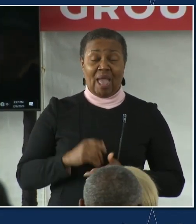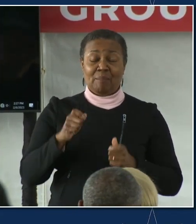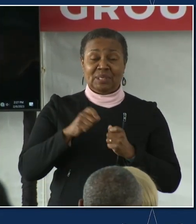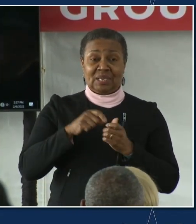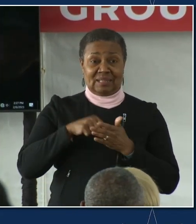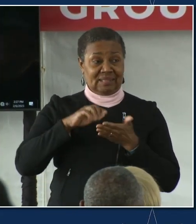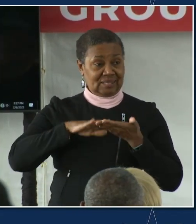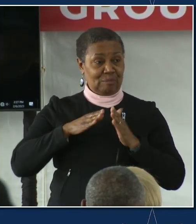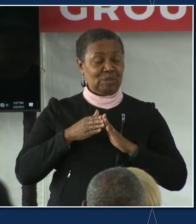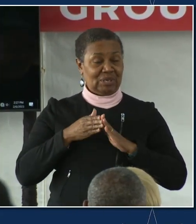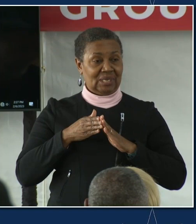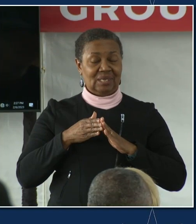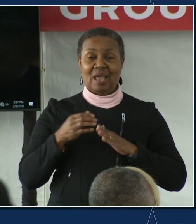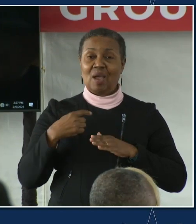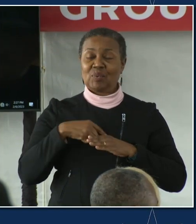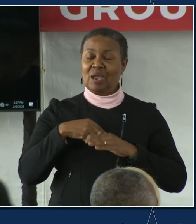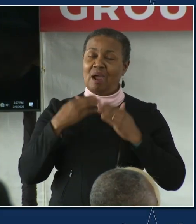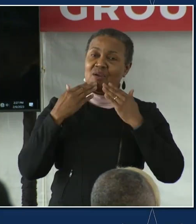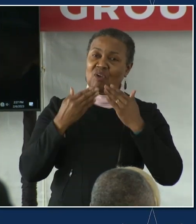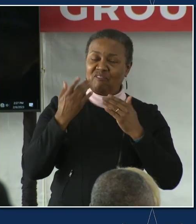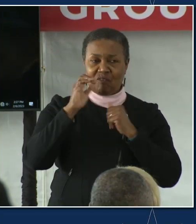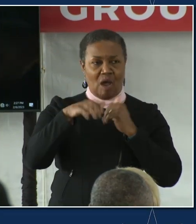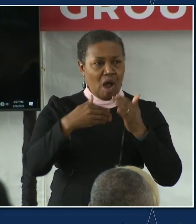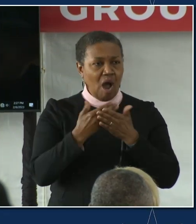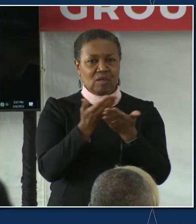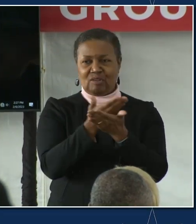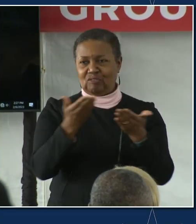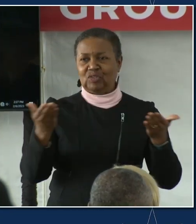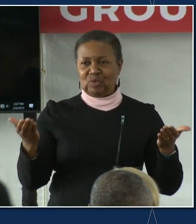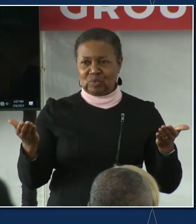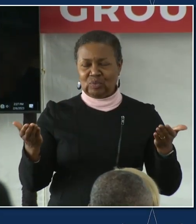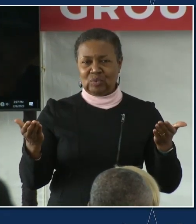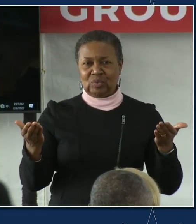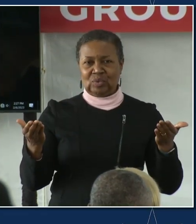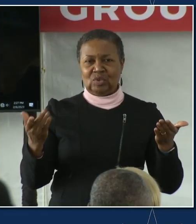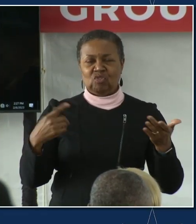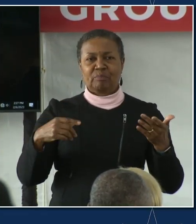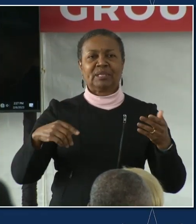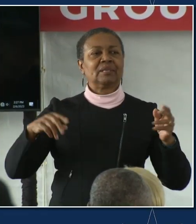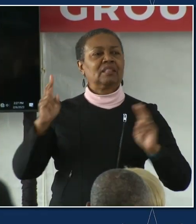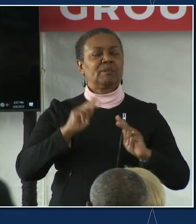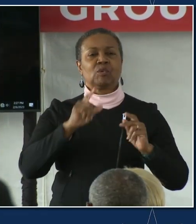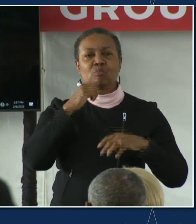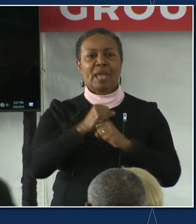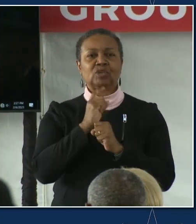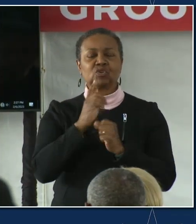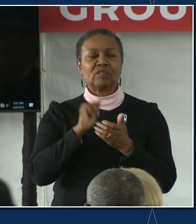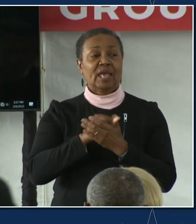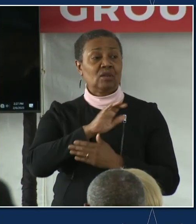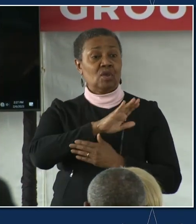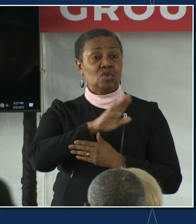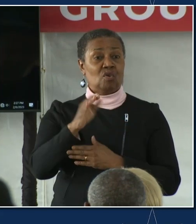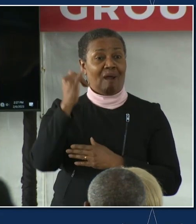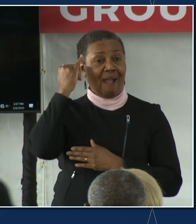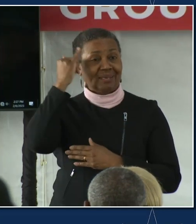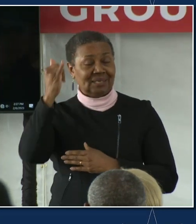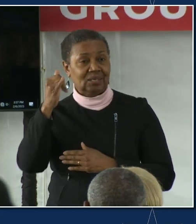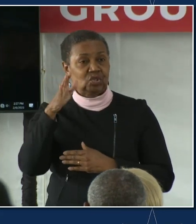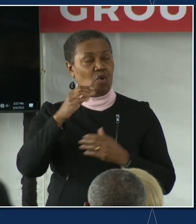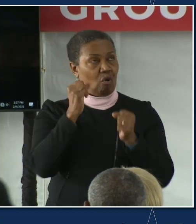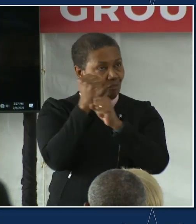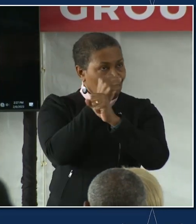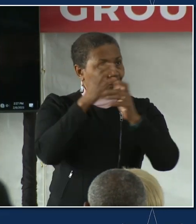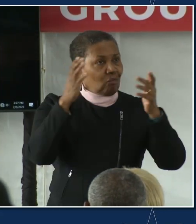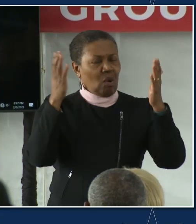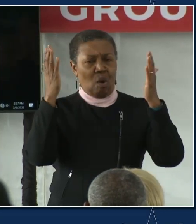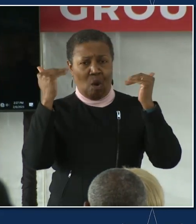in this community. And we are grateful for all of you have been the village to make sure that your ideas, your